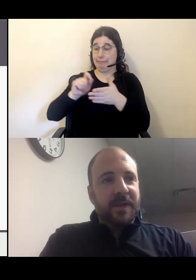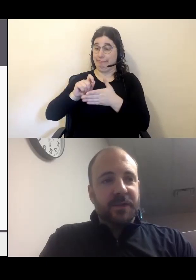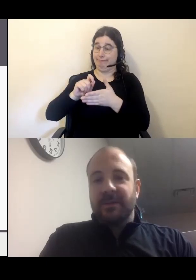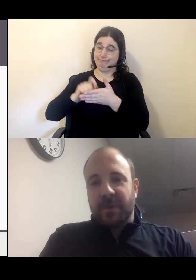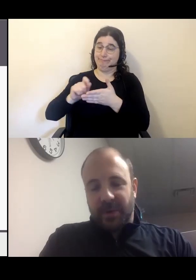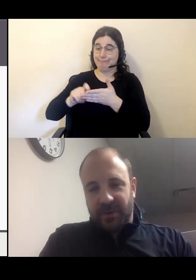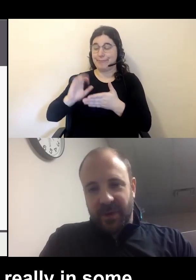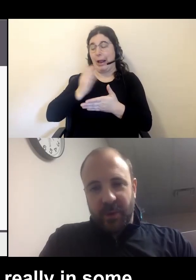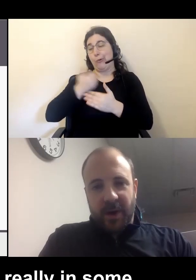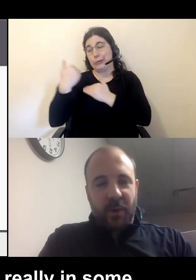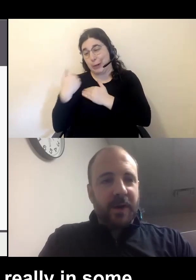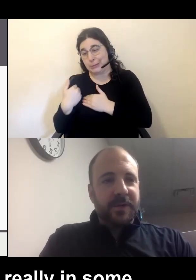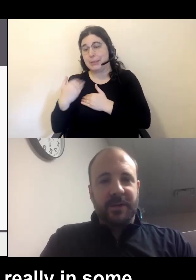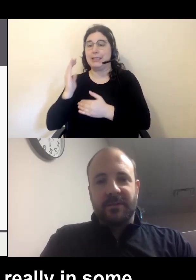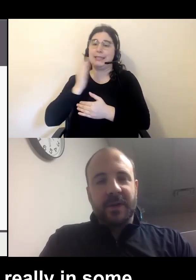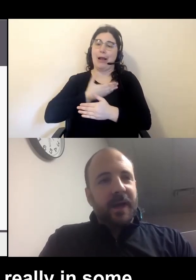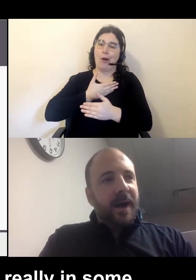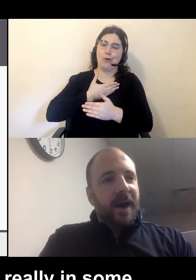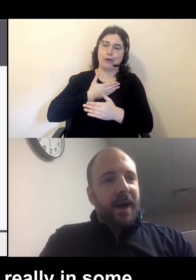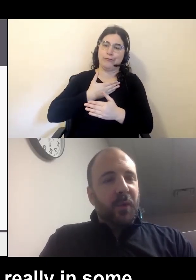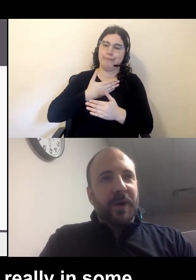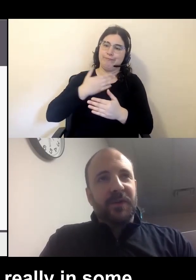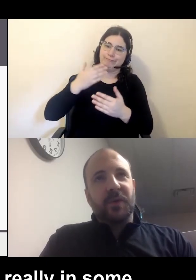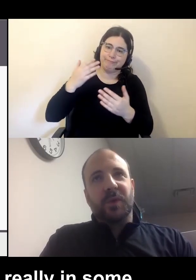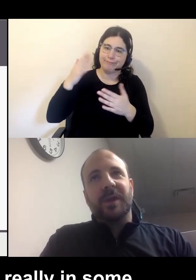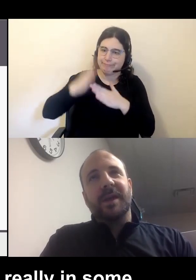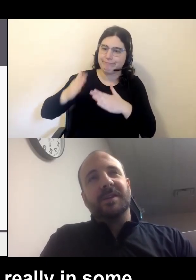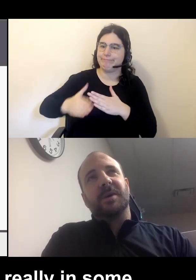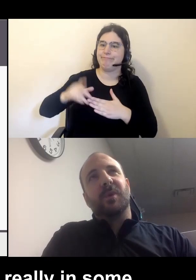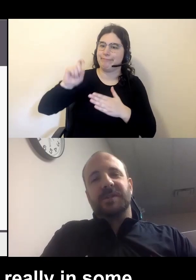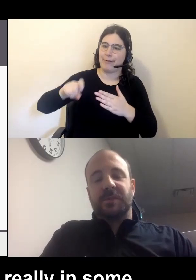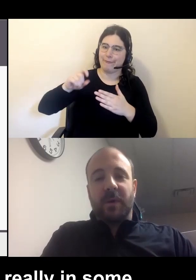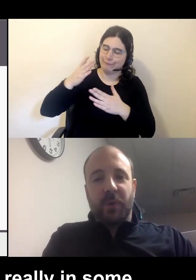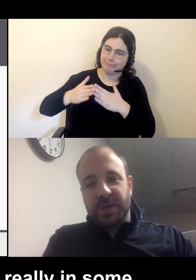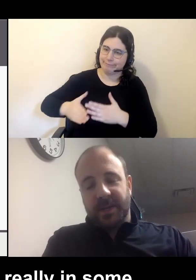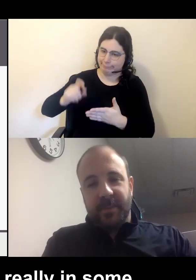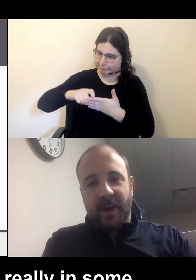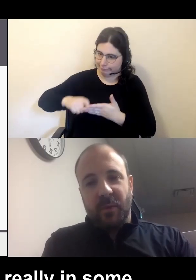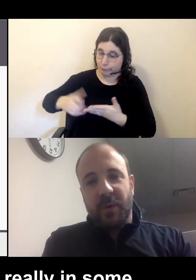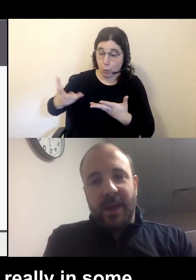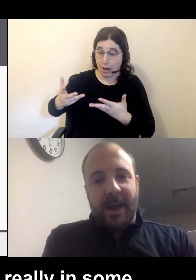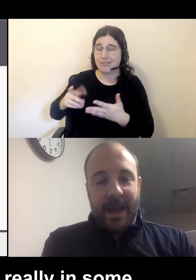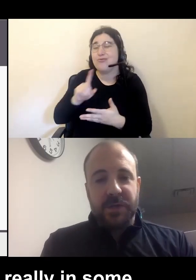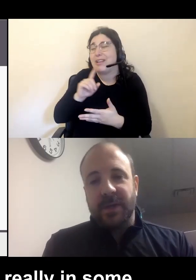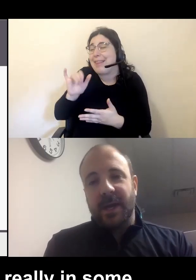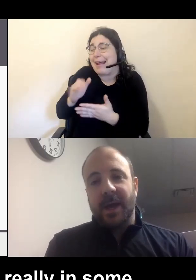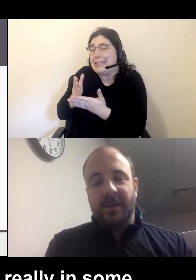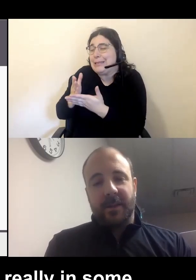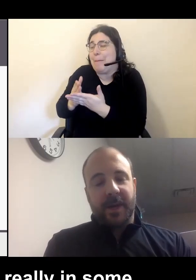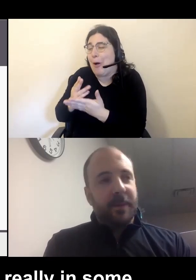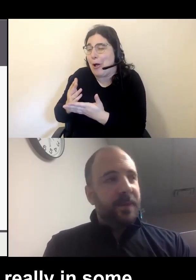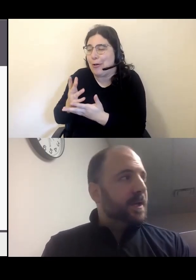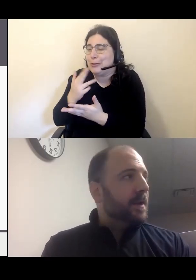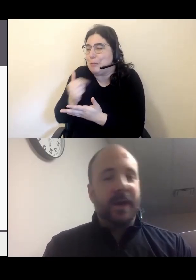the deliverables that we are required to deliver, was really in some ways a small portion of what we actually